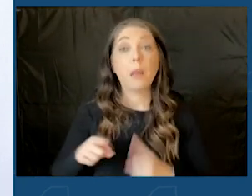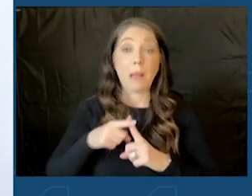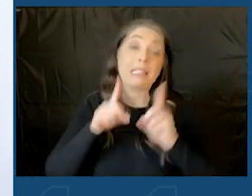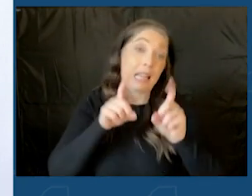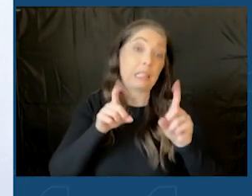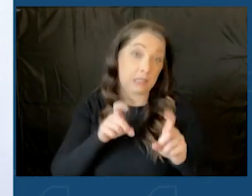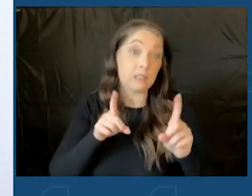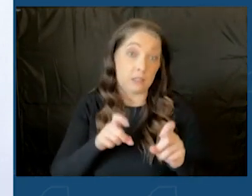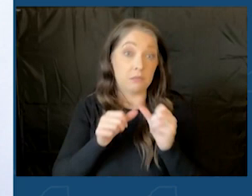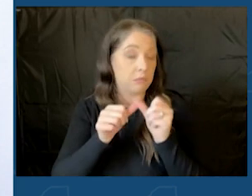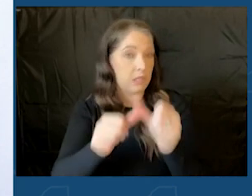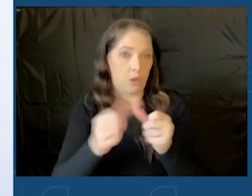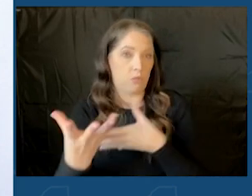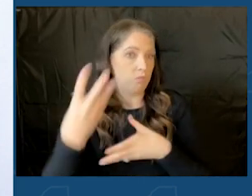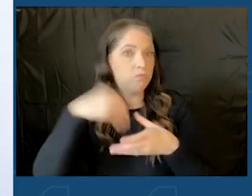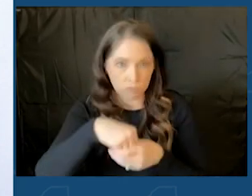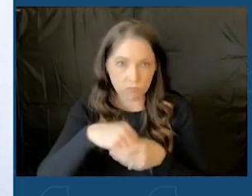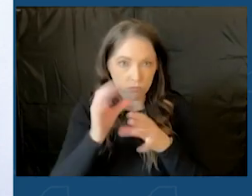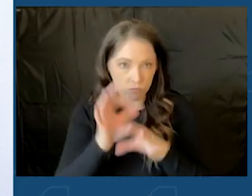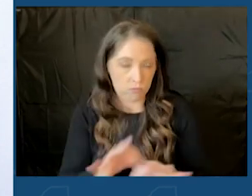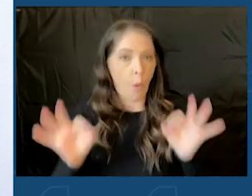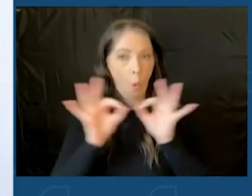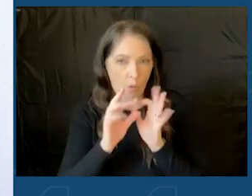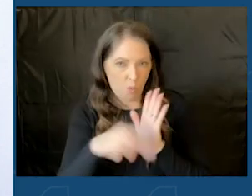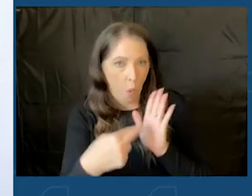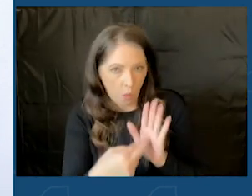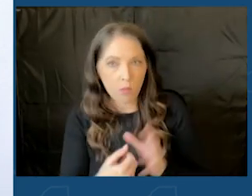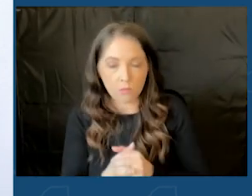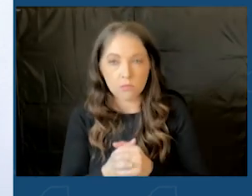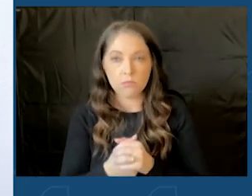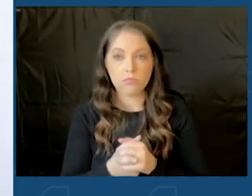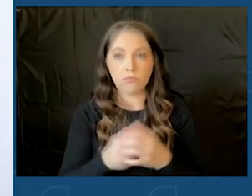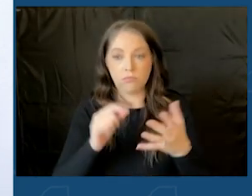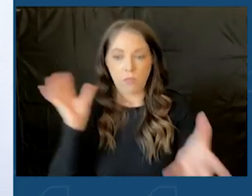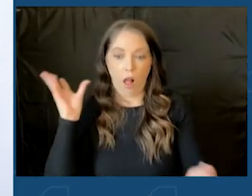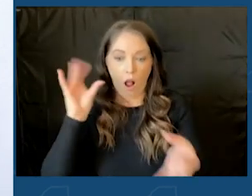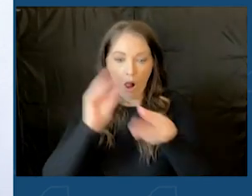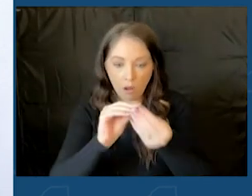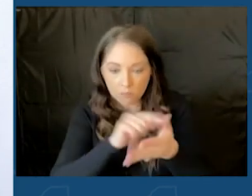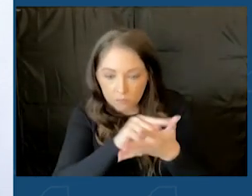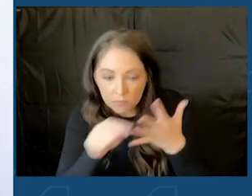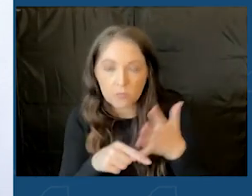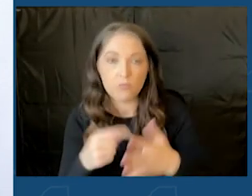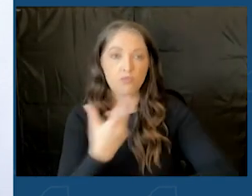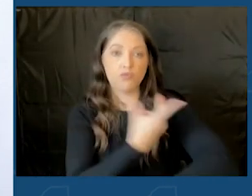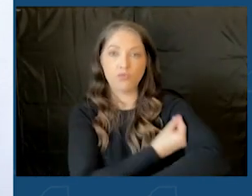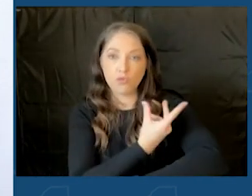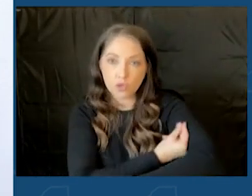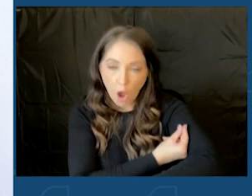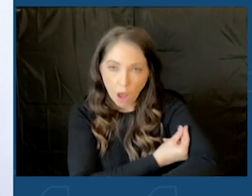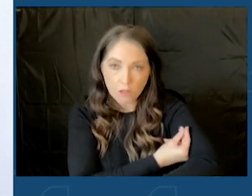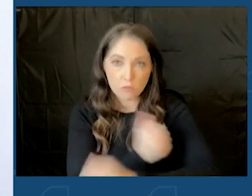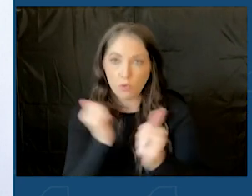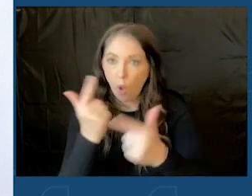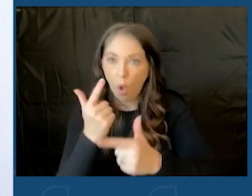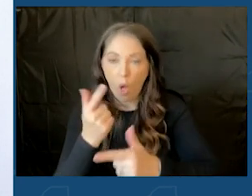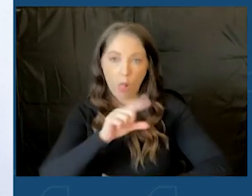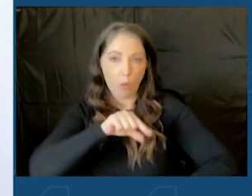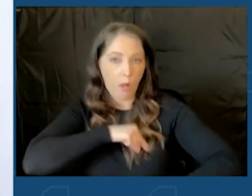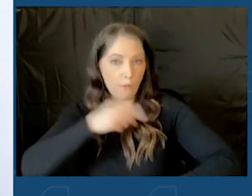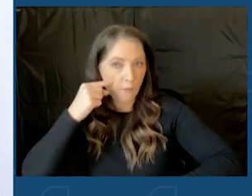continues to play a role. So all of these together, getting all of your shots that you're eligible